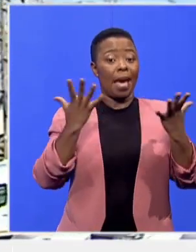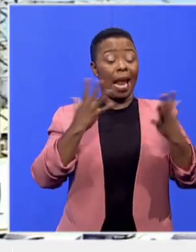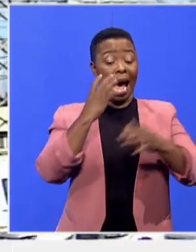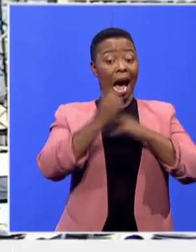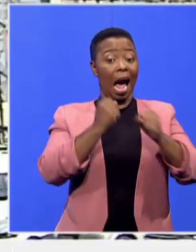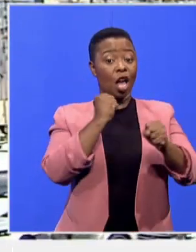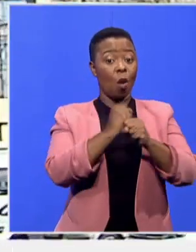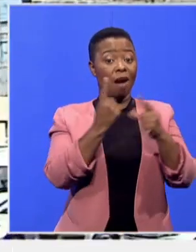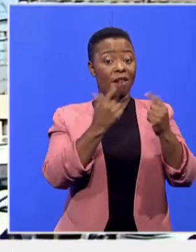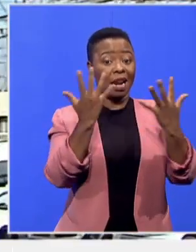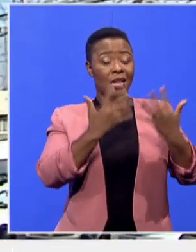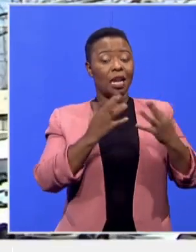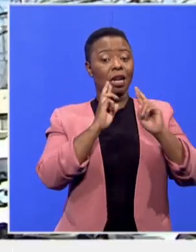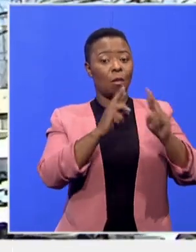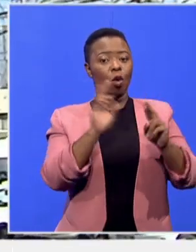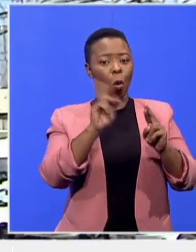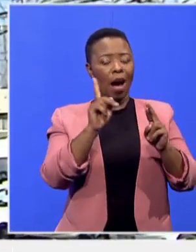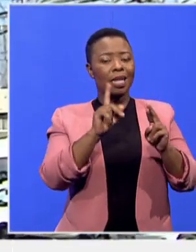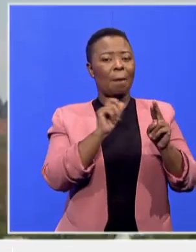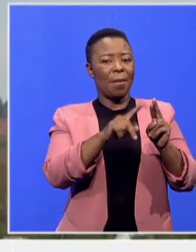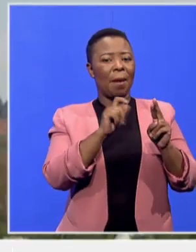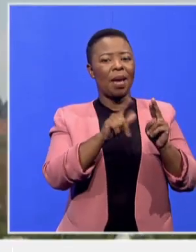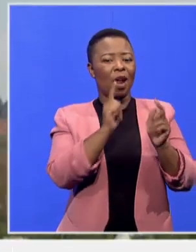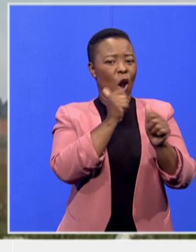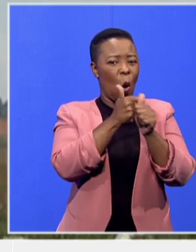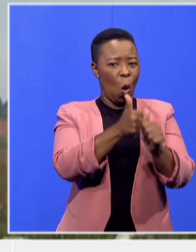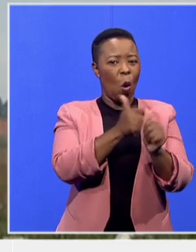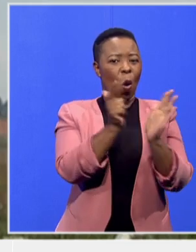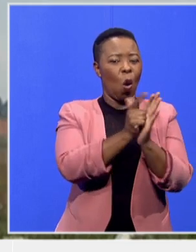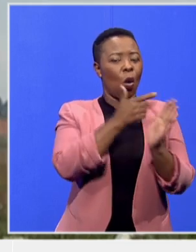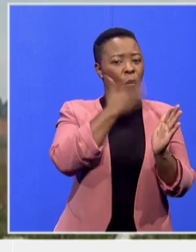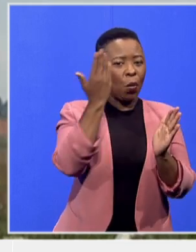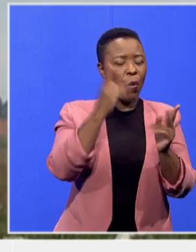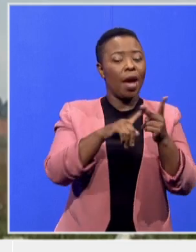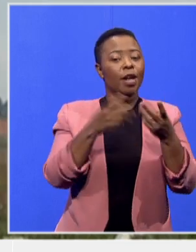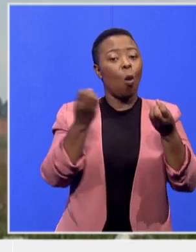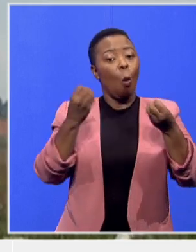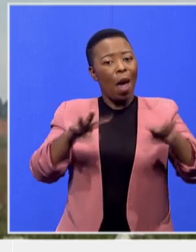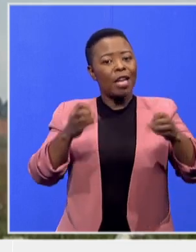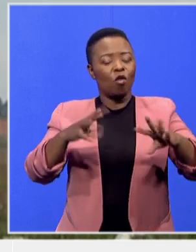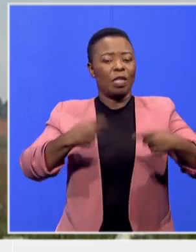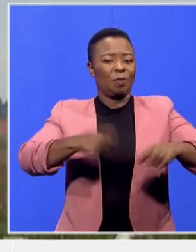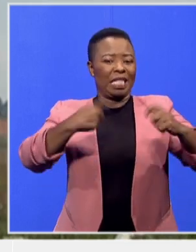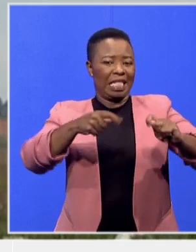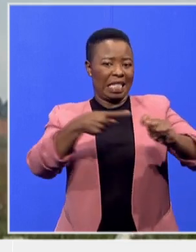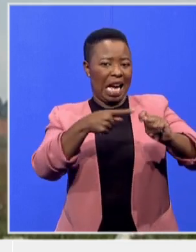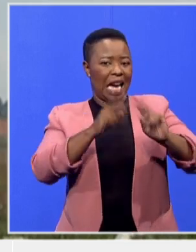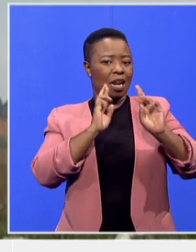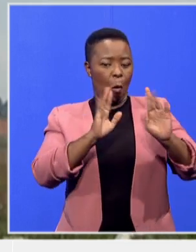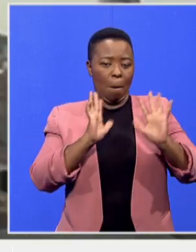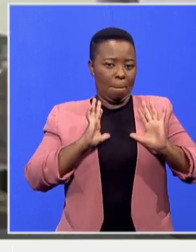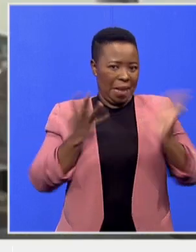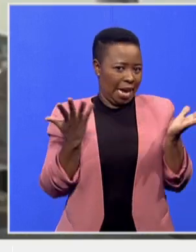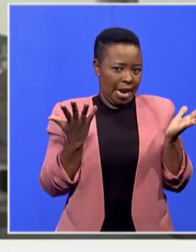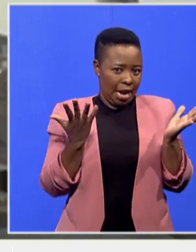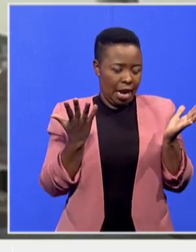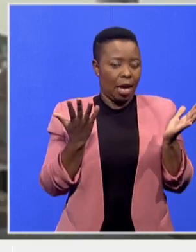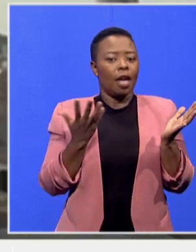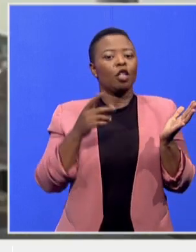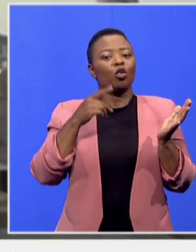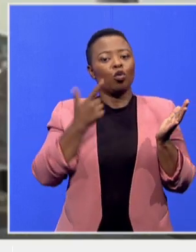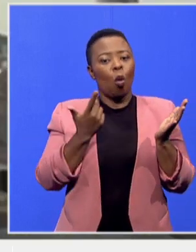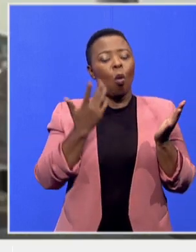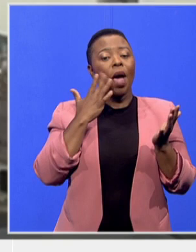statements is the irregular expenditure and the fruitless and wasteful expenditure relating to the reporting year and the prior